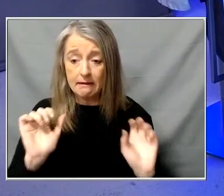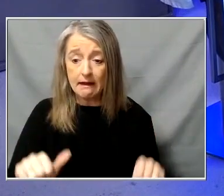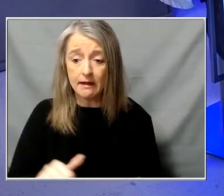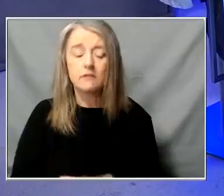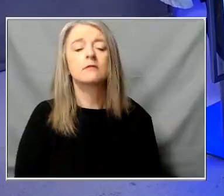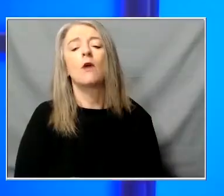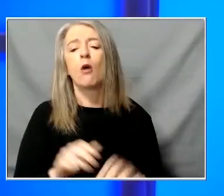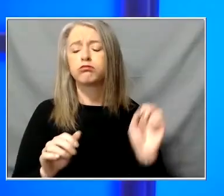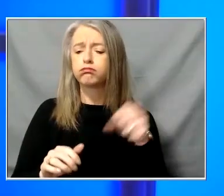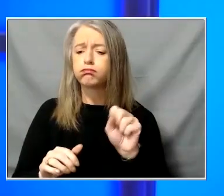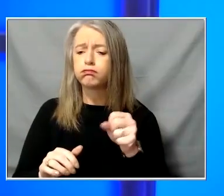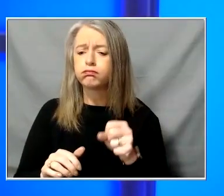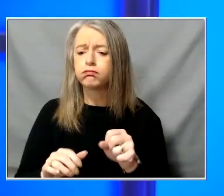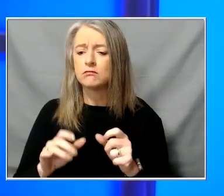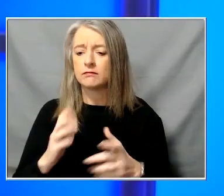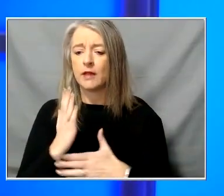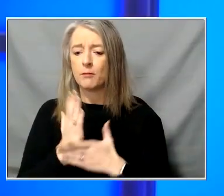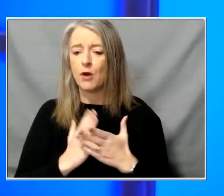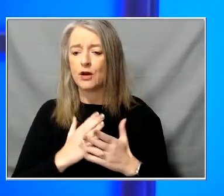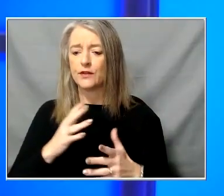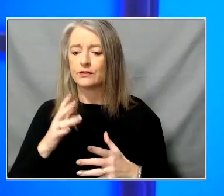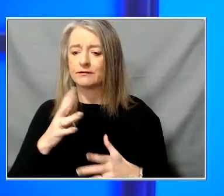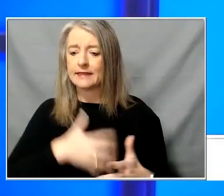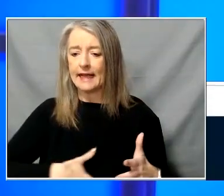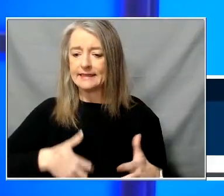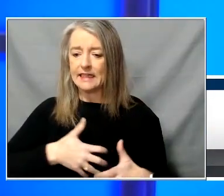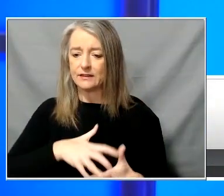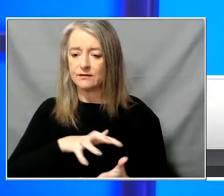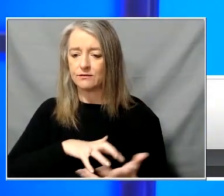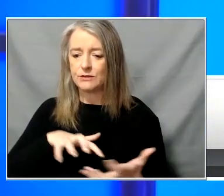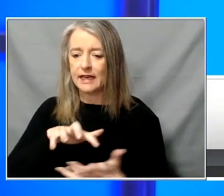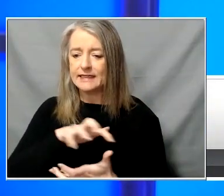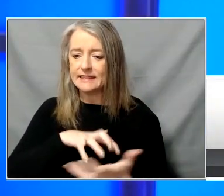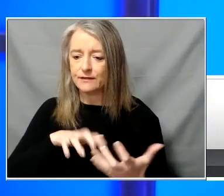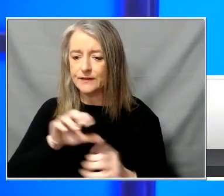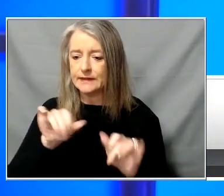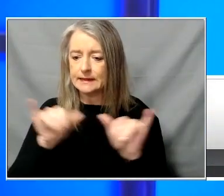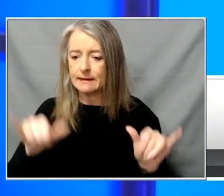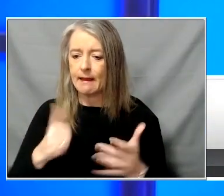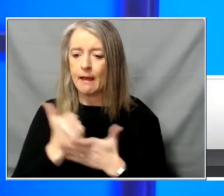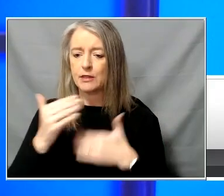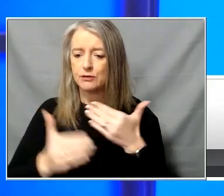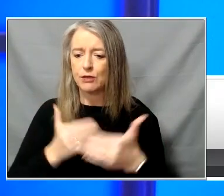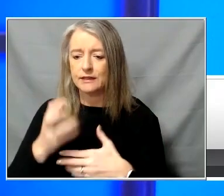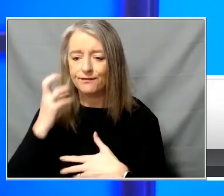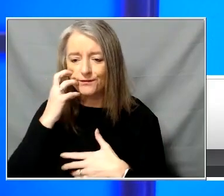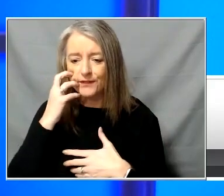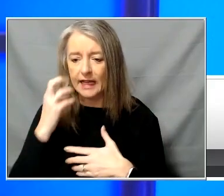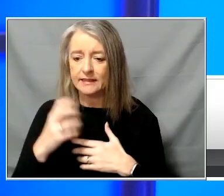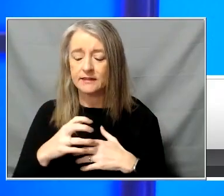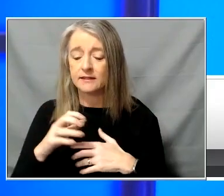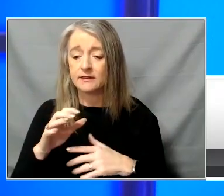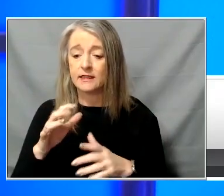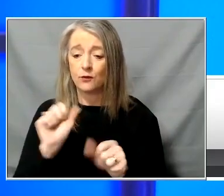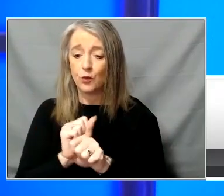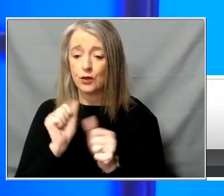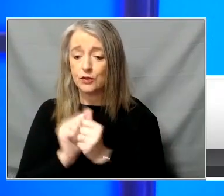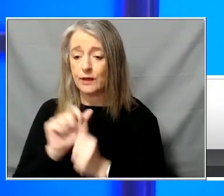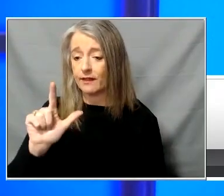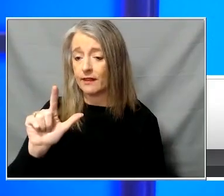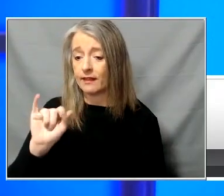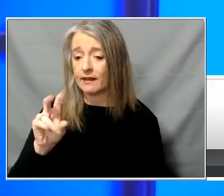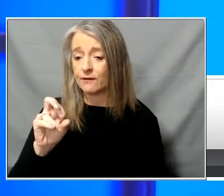your gallbladder is part of the digestive system that helps us process fats. It works in conjunction with the liver, so that when you